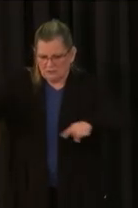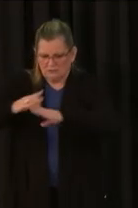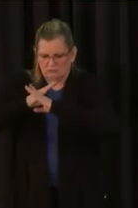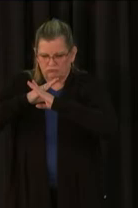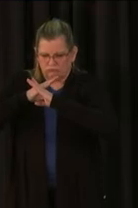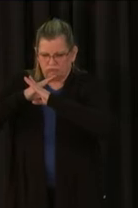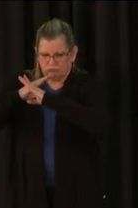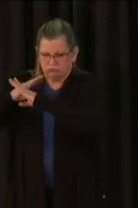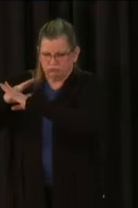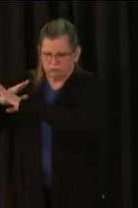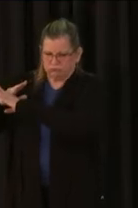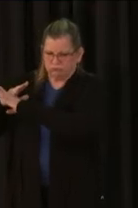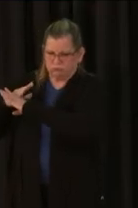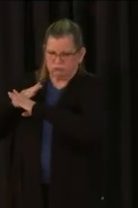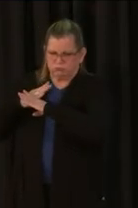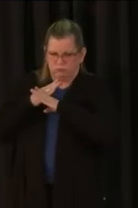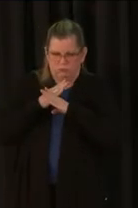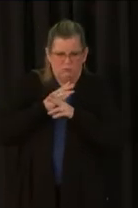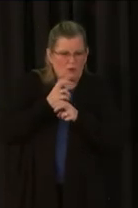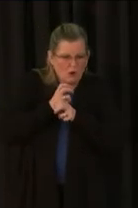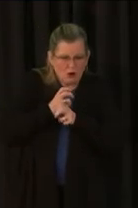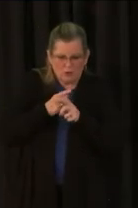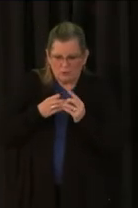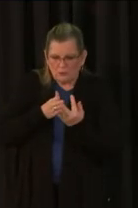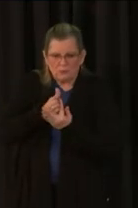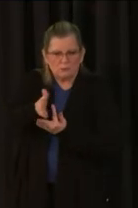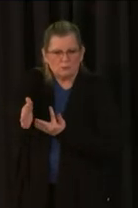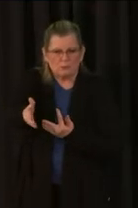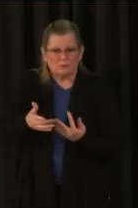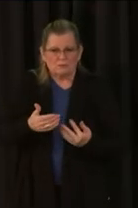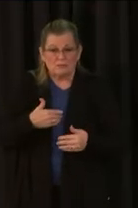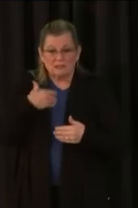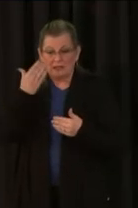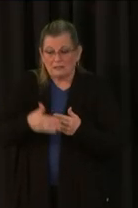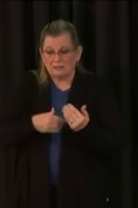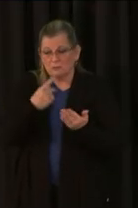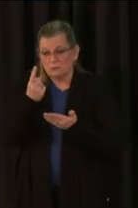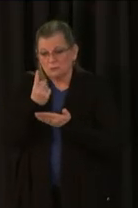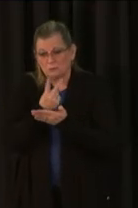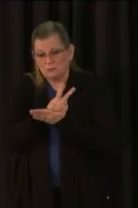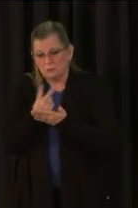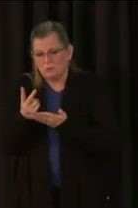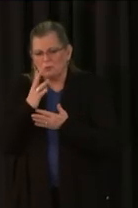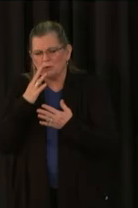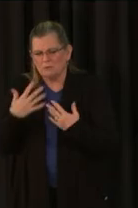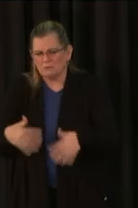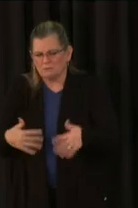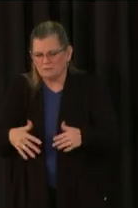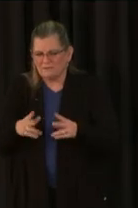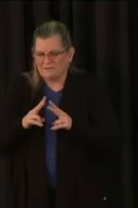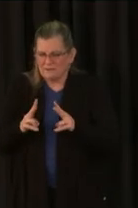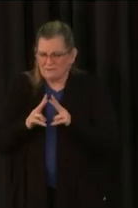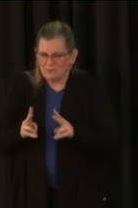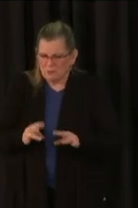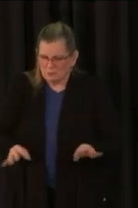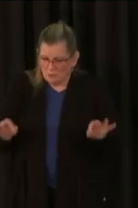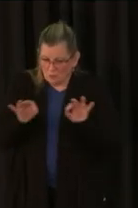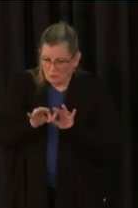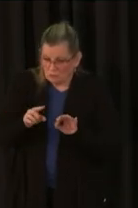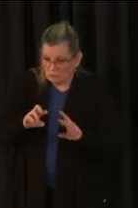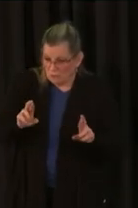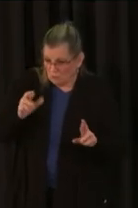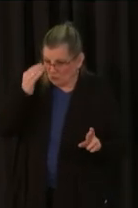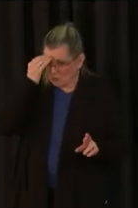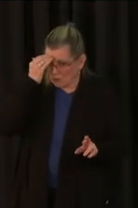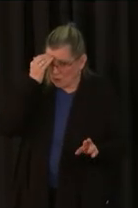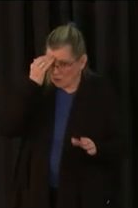it's going to be difficult to get into over the next week or so. So it's very important that you are